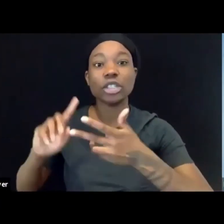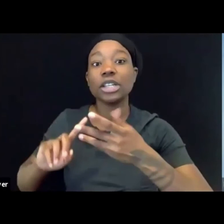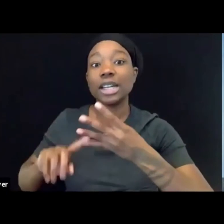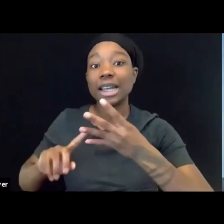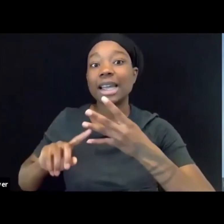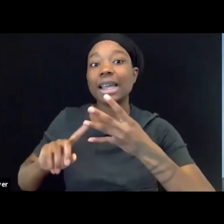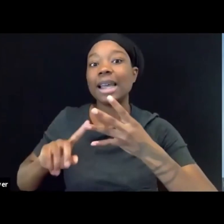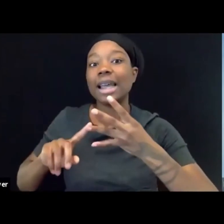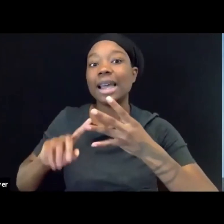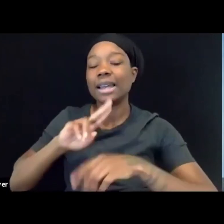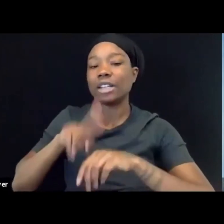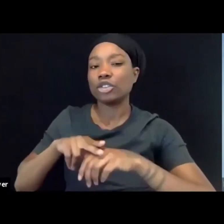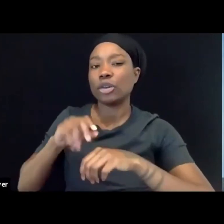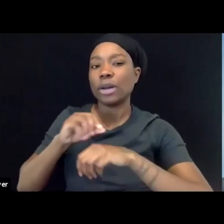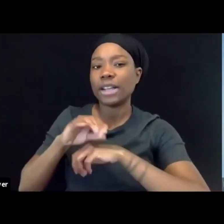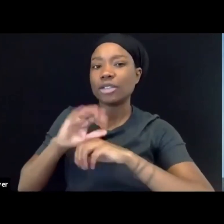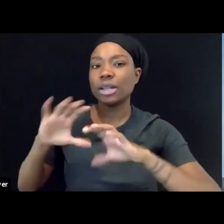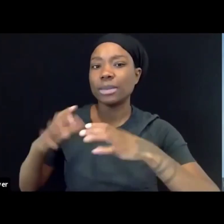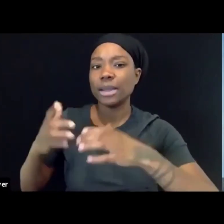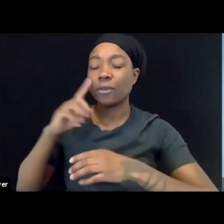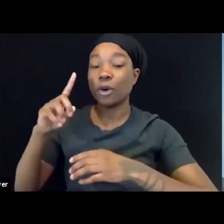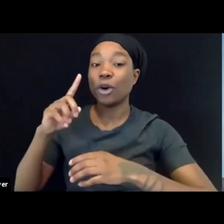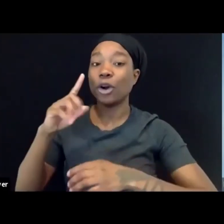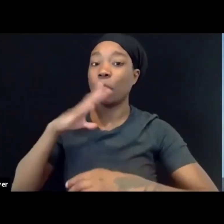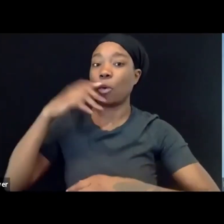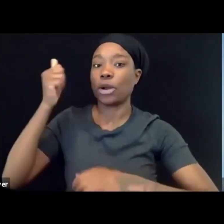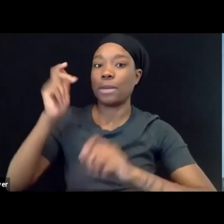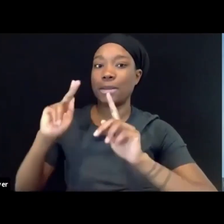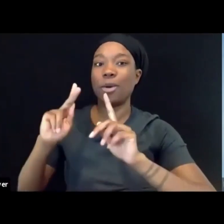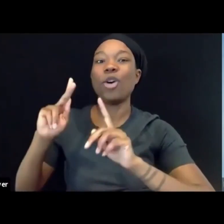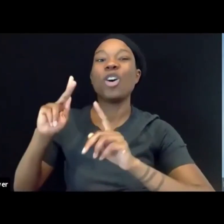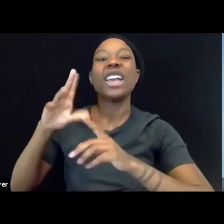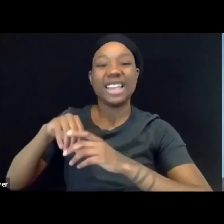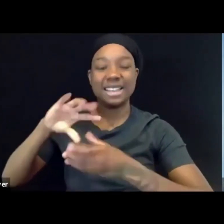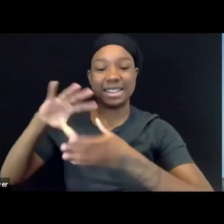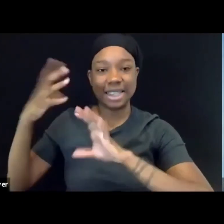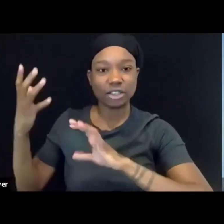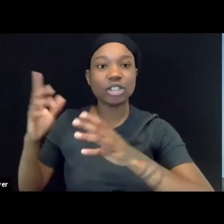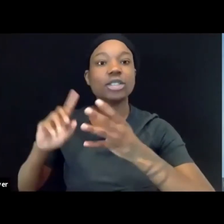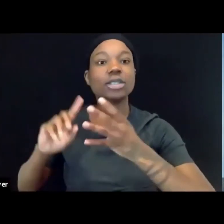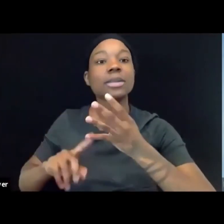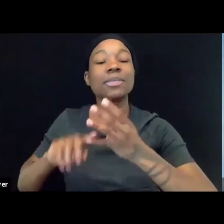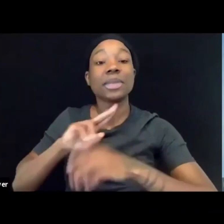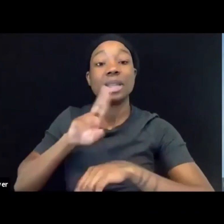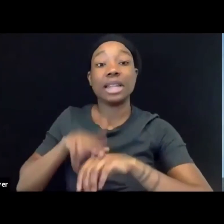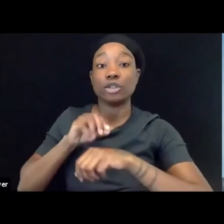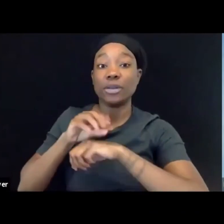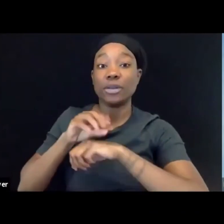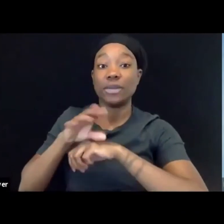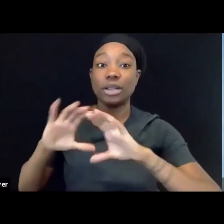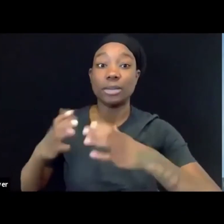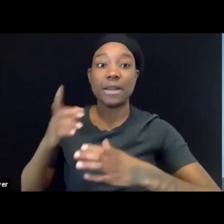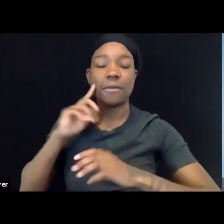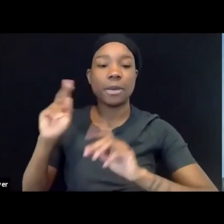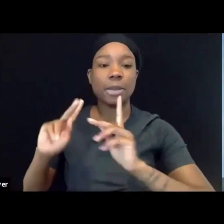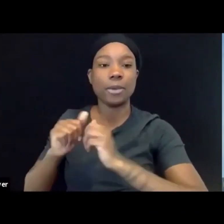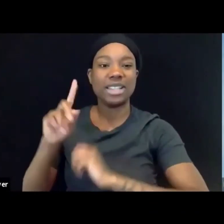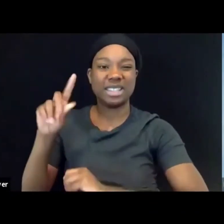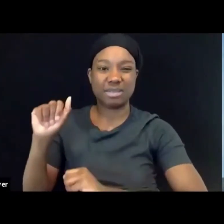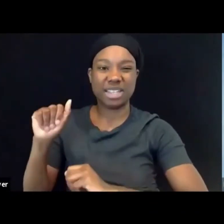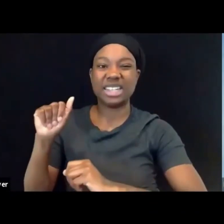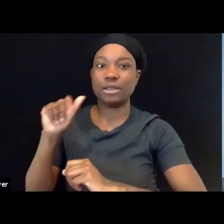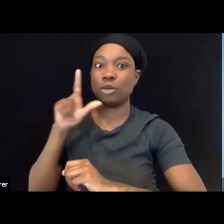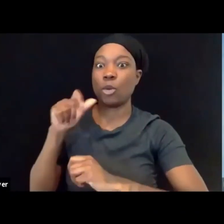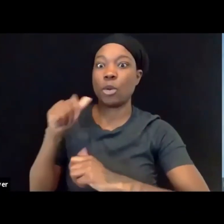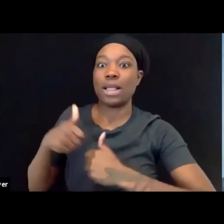Advisory Committee on Individuals with Disabilities and Disasters. I'm going to tell you a little bit about the charge of these committees. They